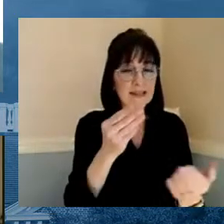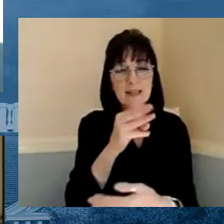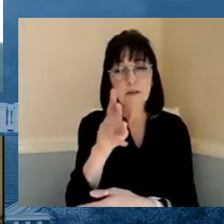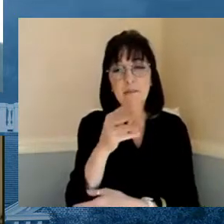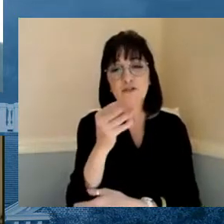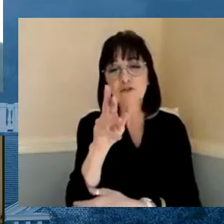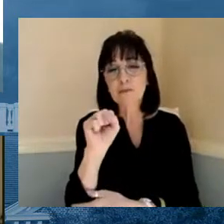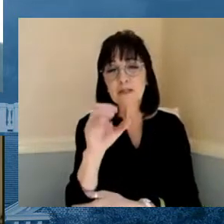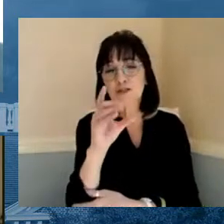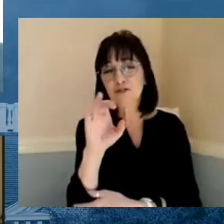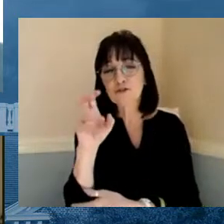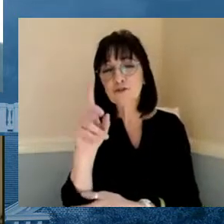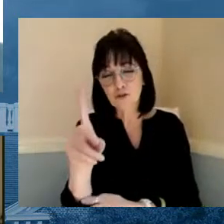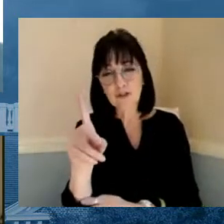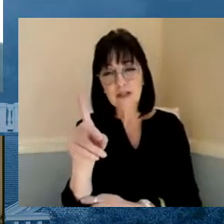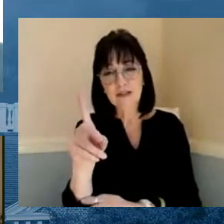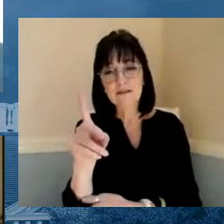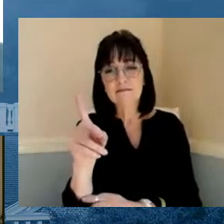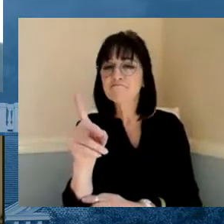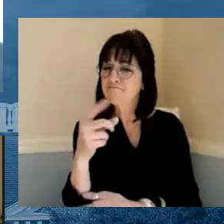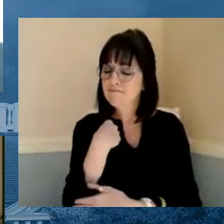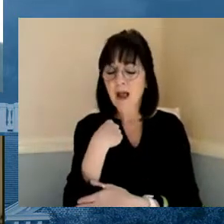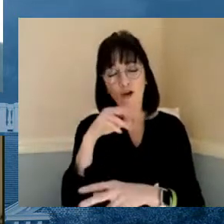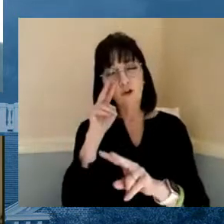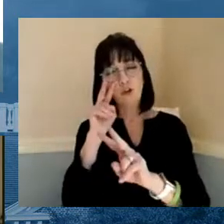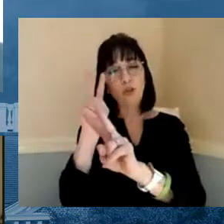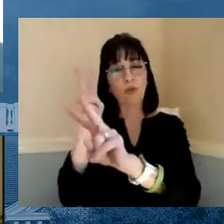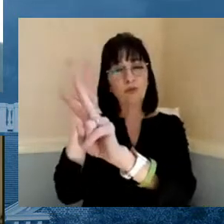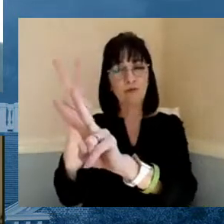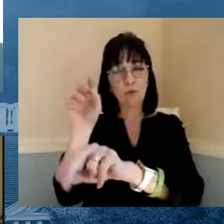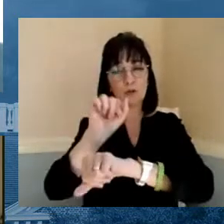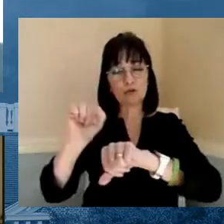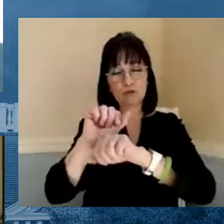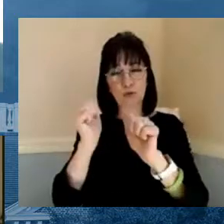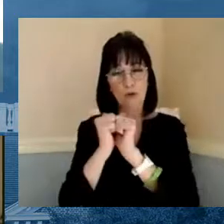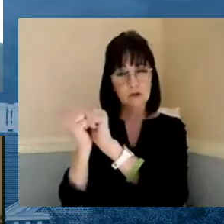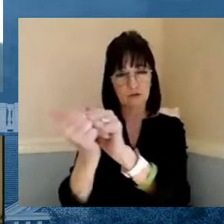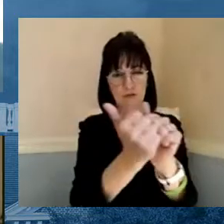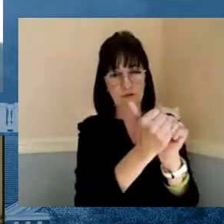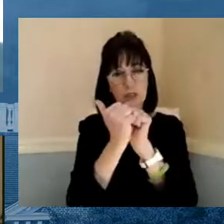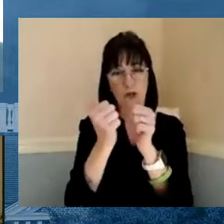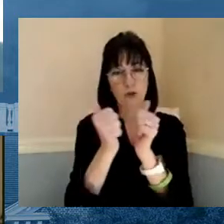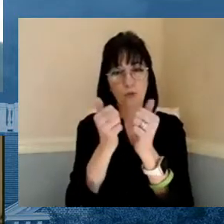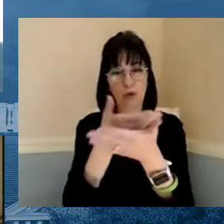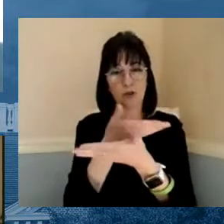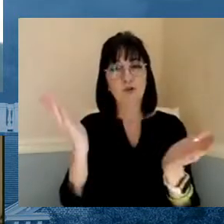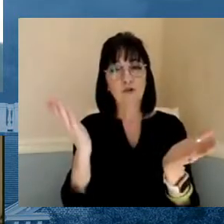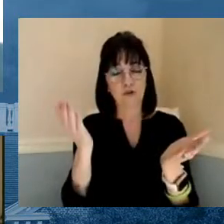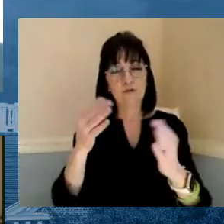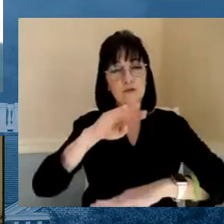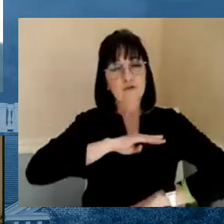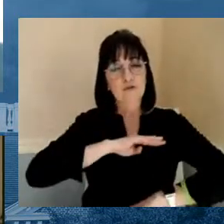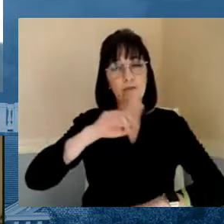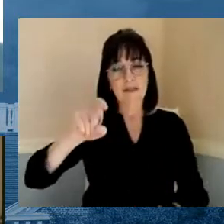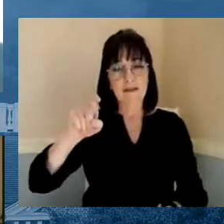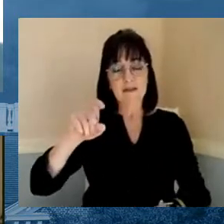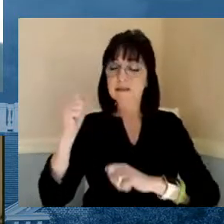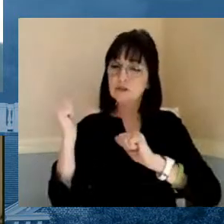Creed, to work together with you to meet the needs of all autistic people in